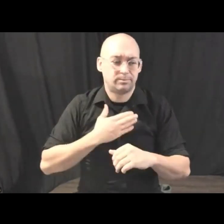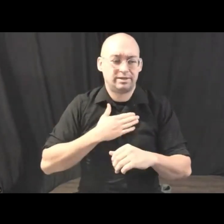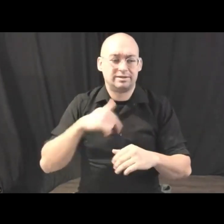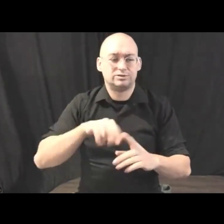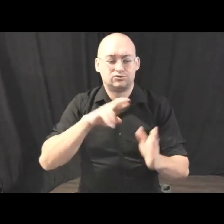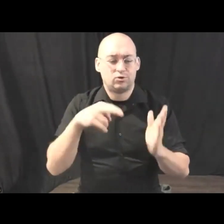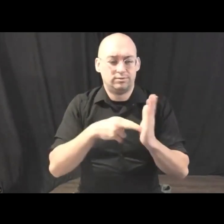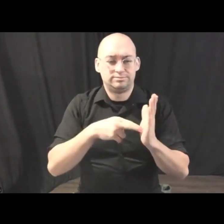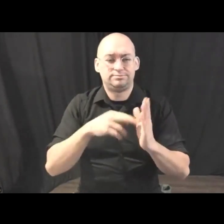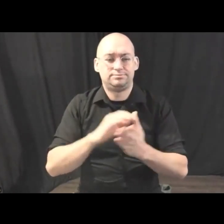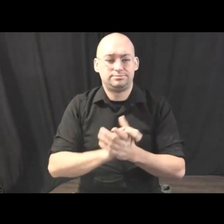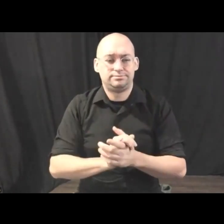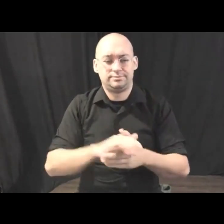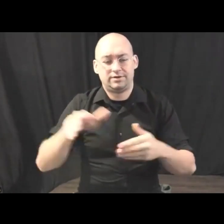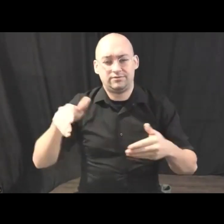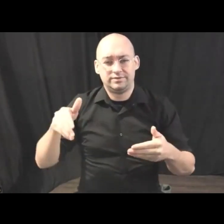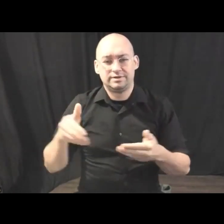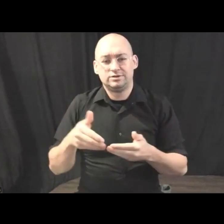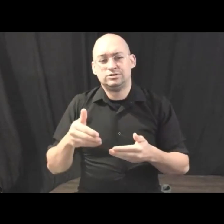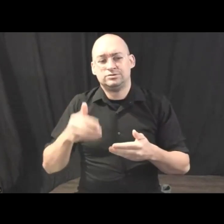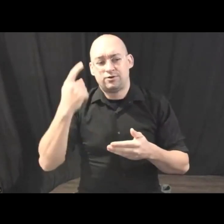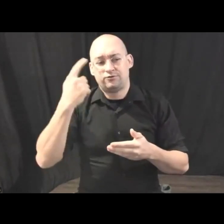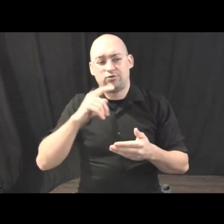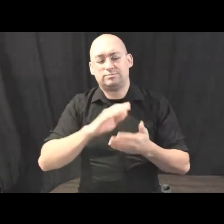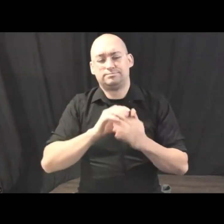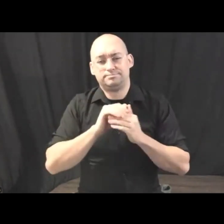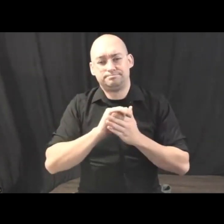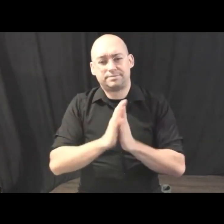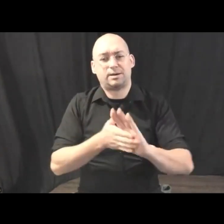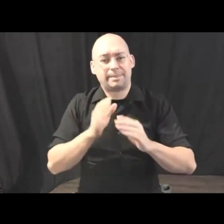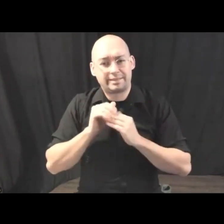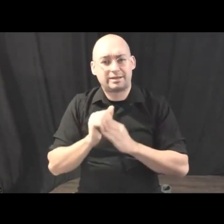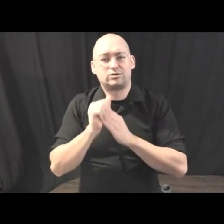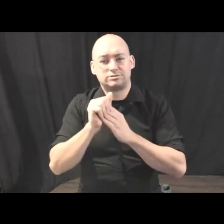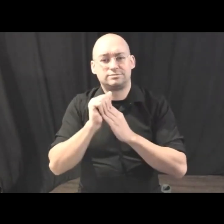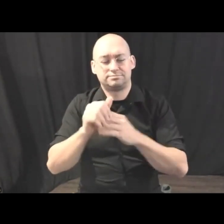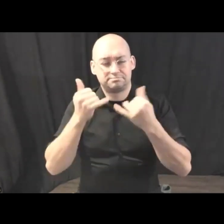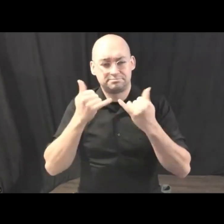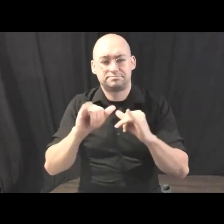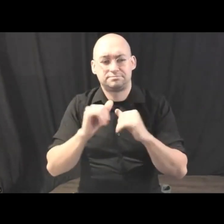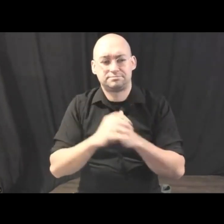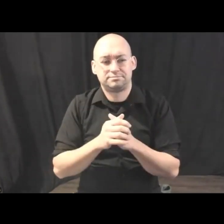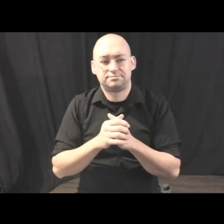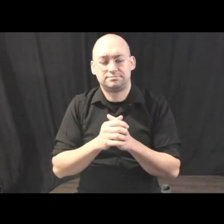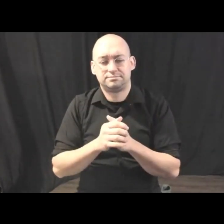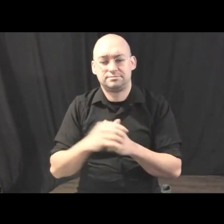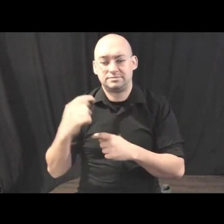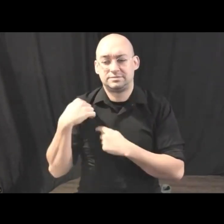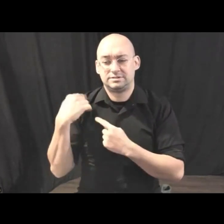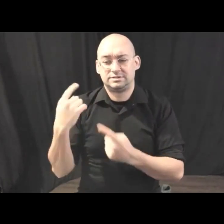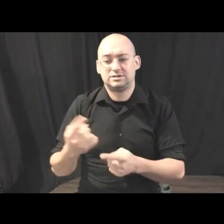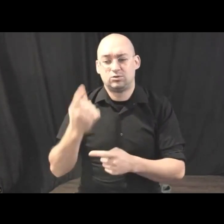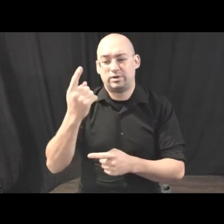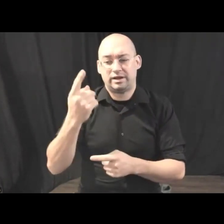the invitation to continue to be leaders with us as we look to implement. I have spent more than half of January in